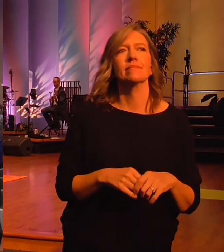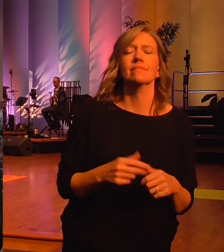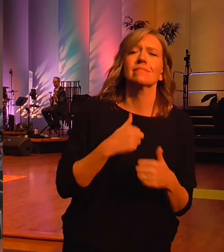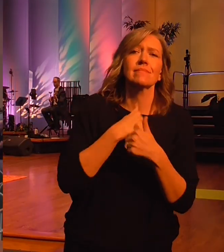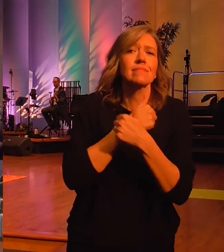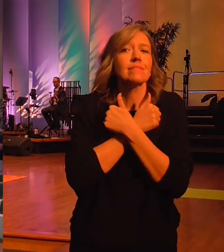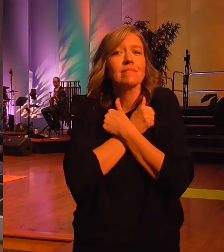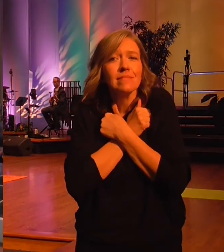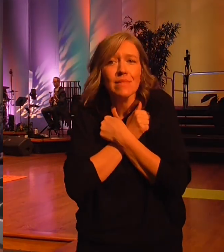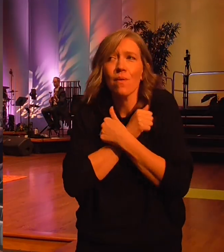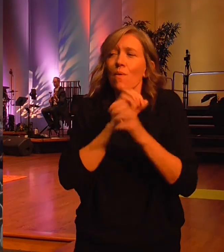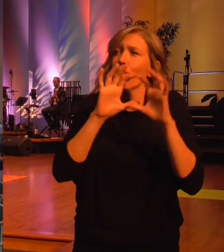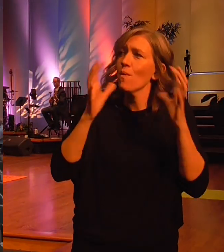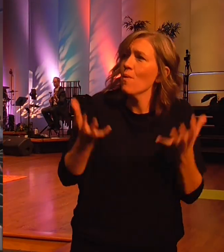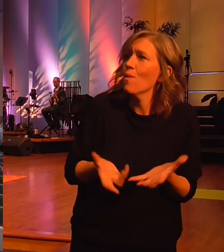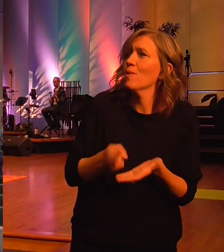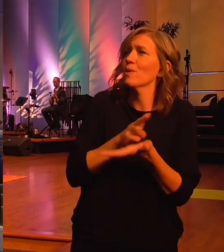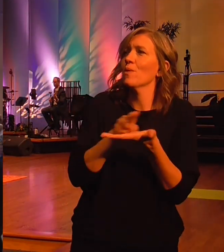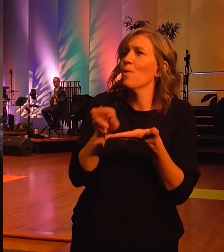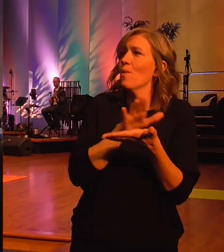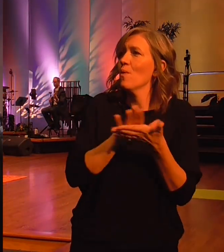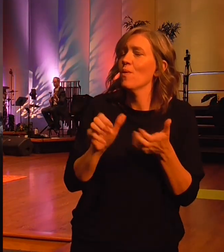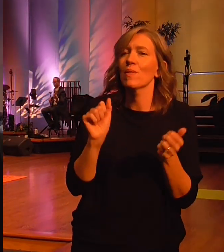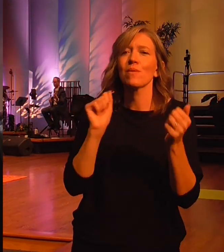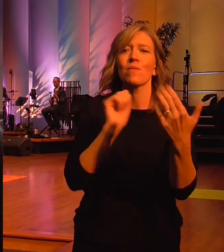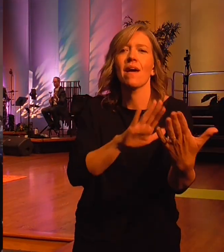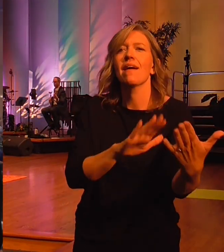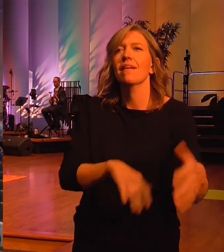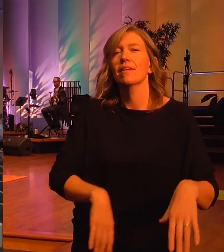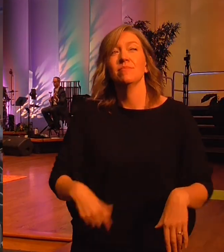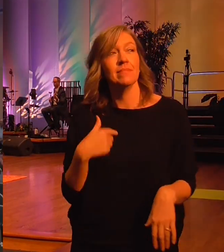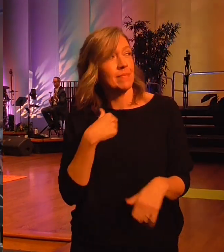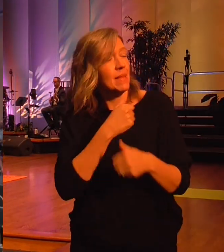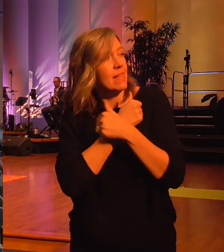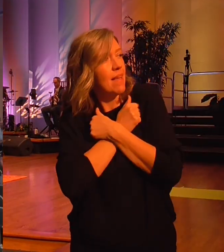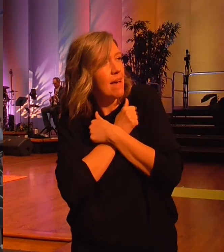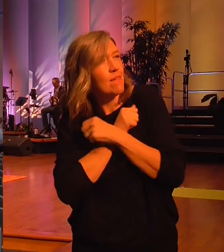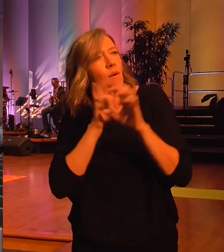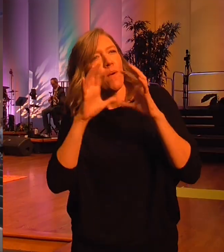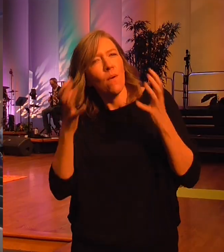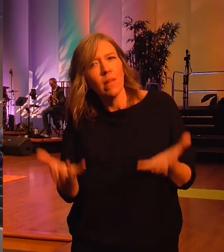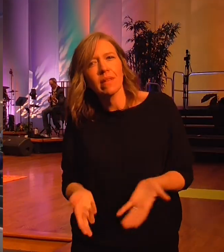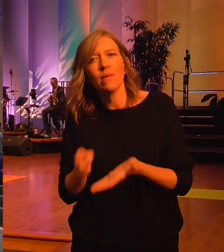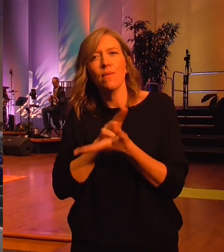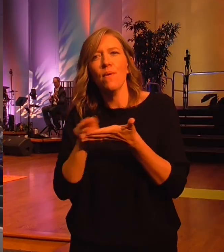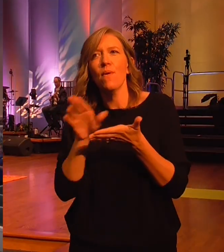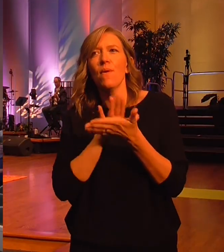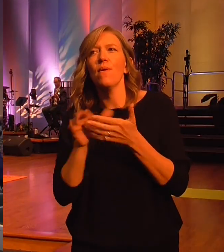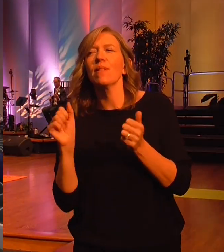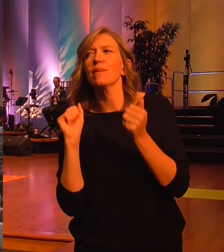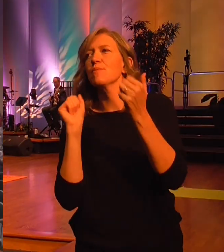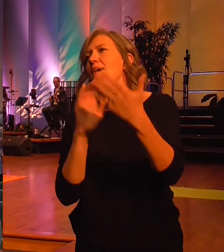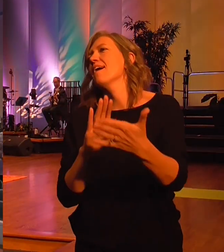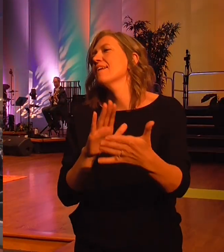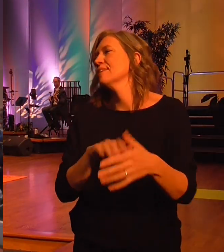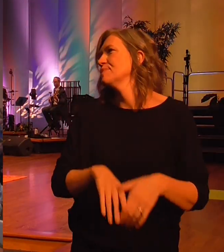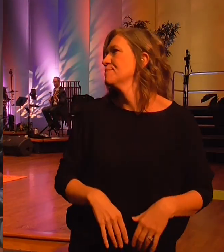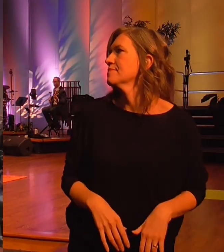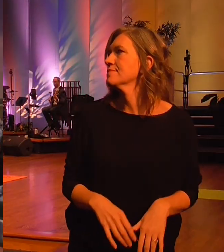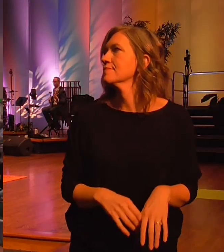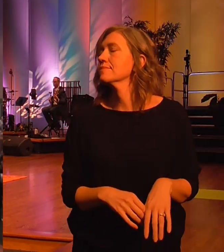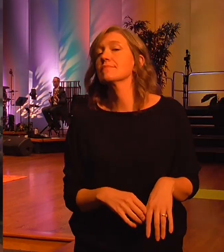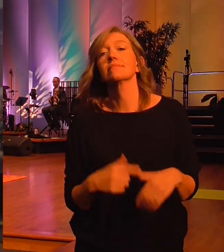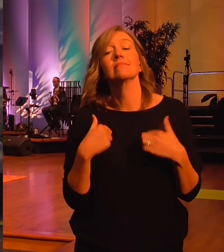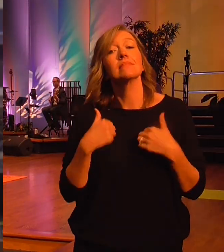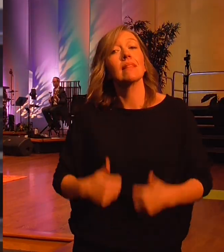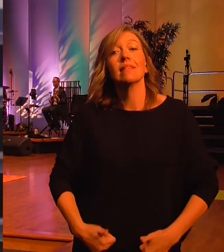let me love in a holy, holy way. Love in a Holy, holy way.